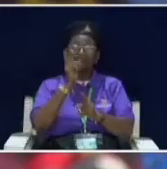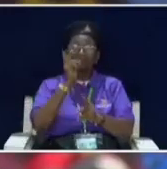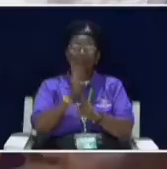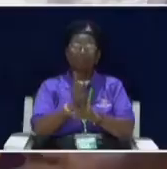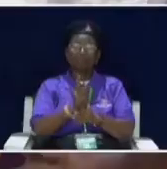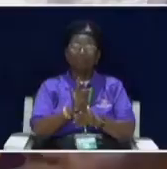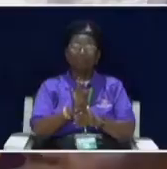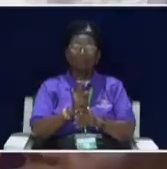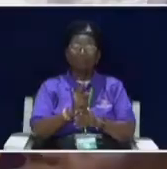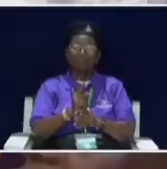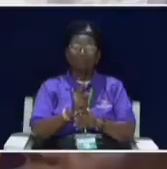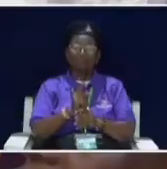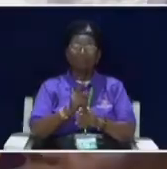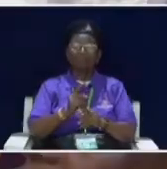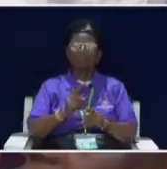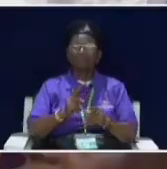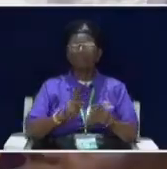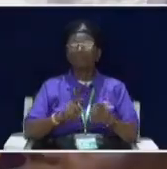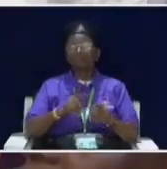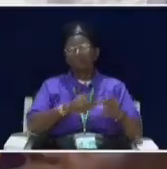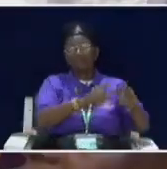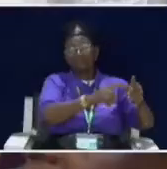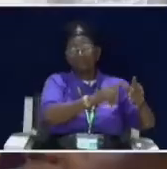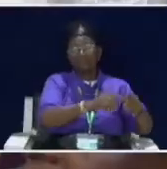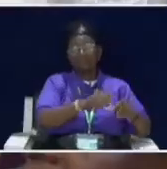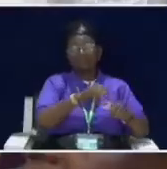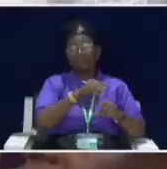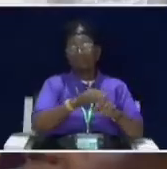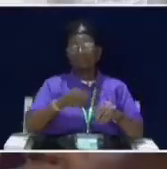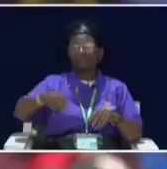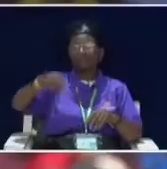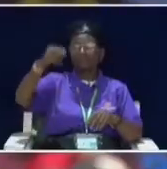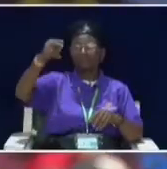tara. At high speed. Pelu ere laiti edasero.